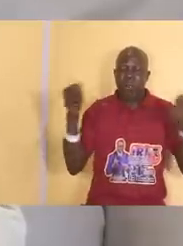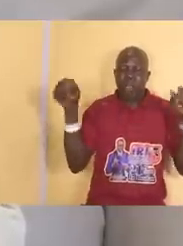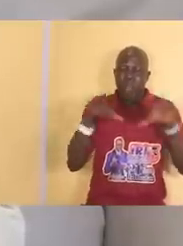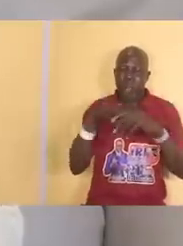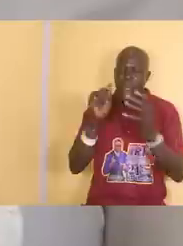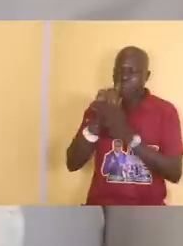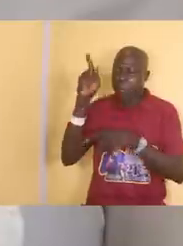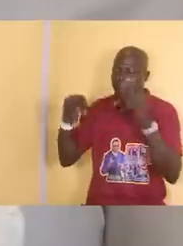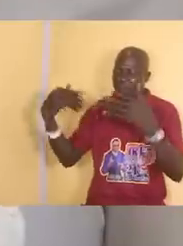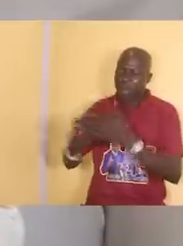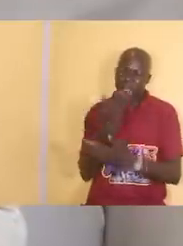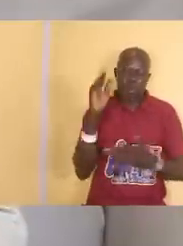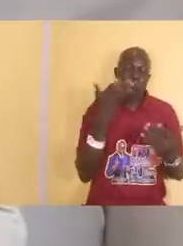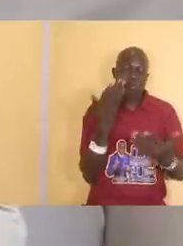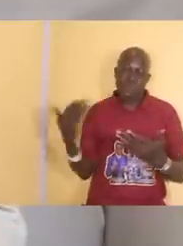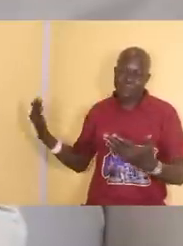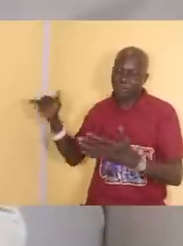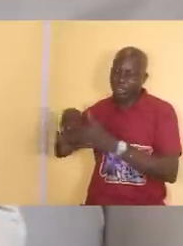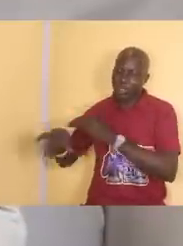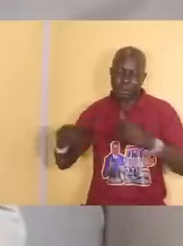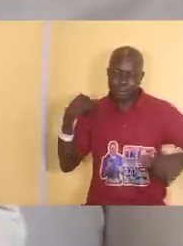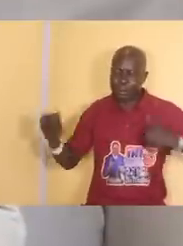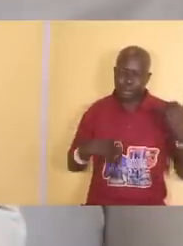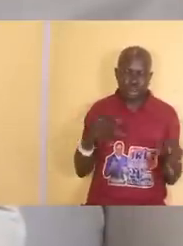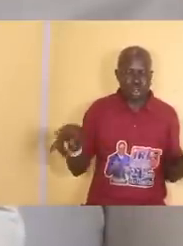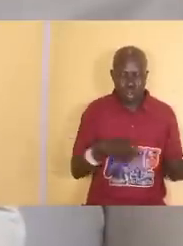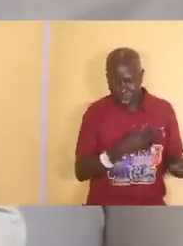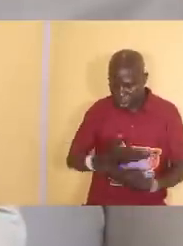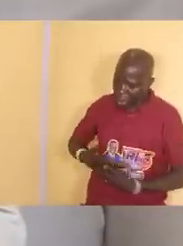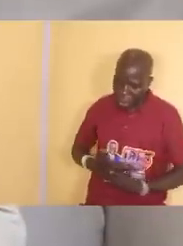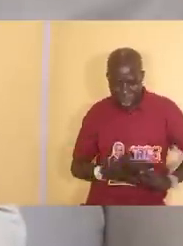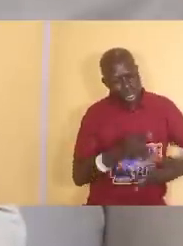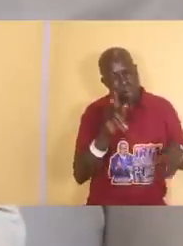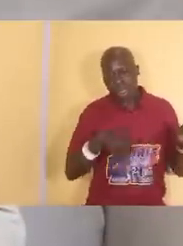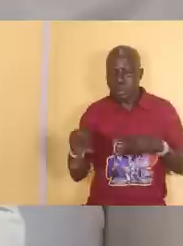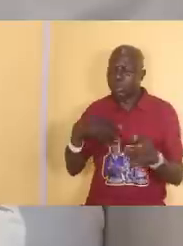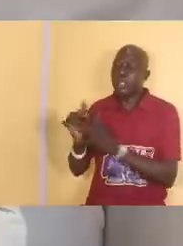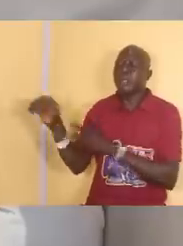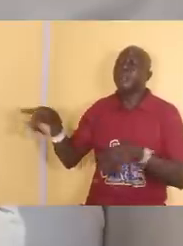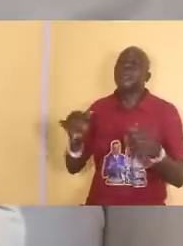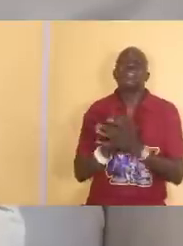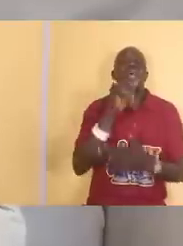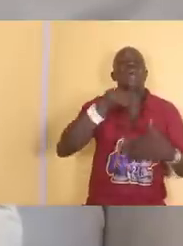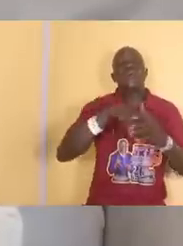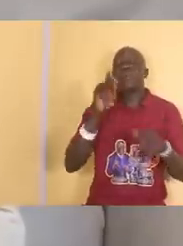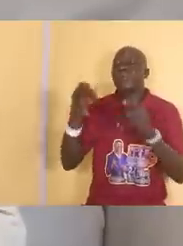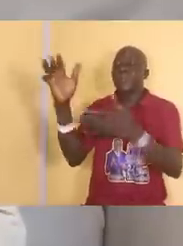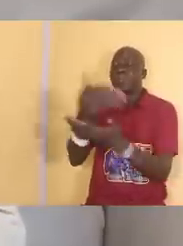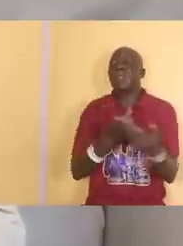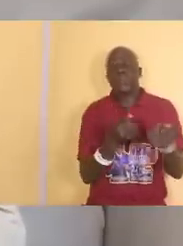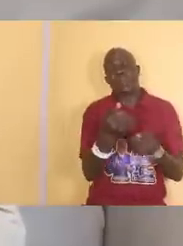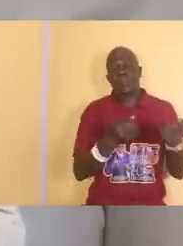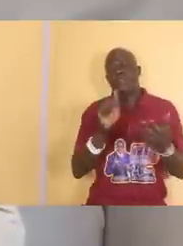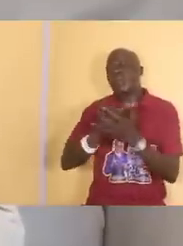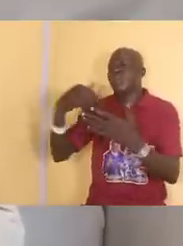wedding and people celebrating things of joy. And like maybe ceremony housewarming. The people that just